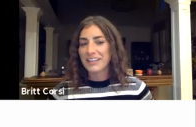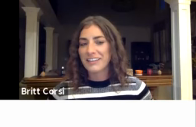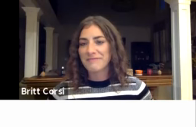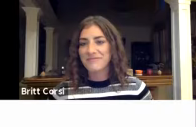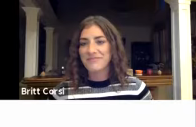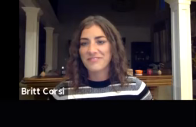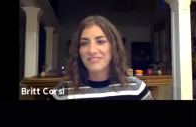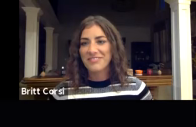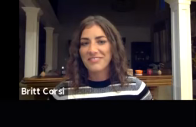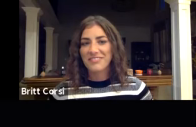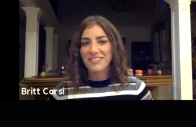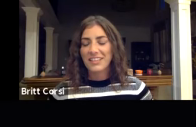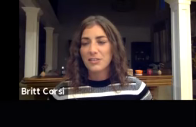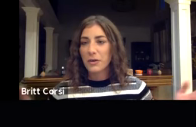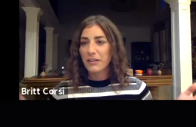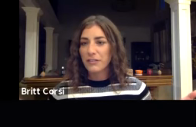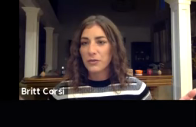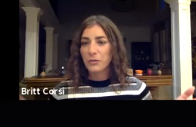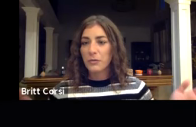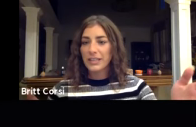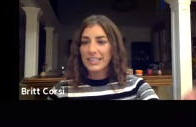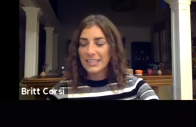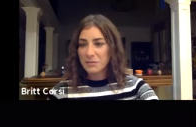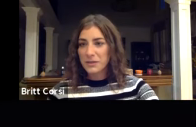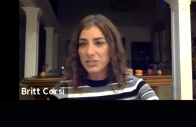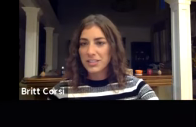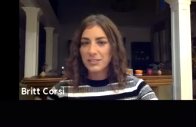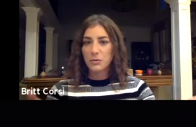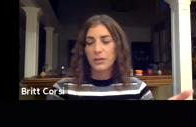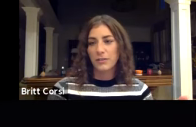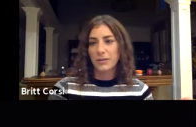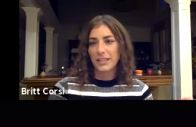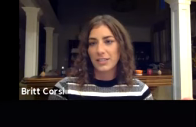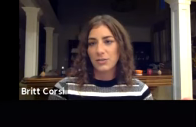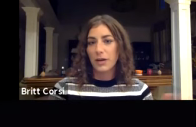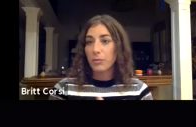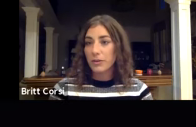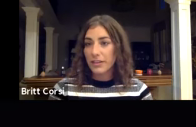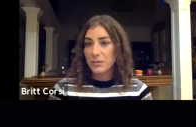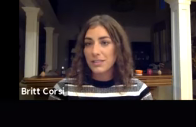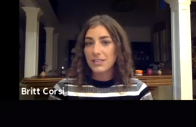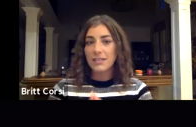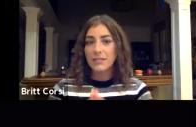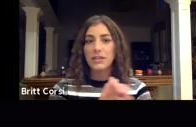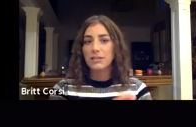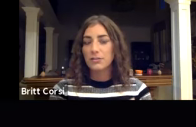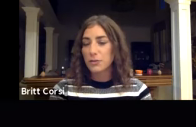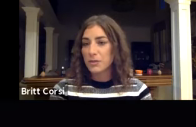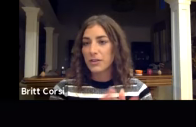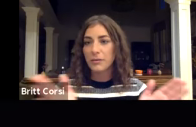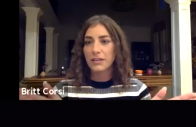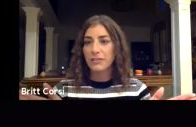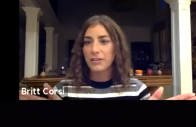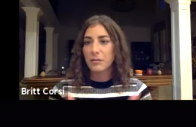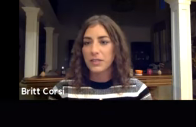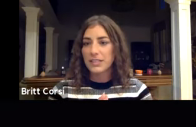slide, Michaela. So if you would like to ask me questions, or if you would like to help EarthXYZ, be a